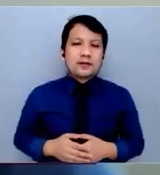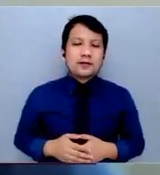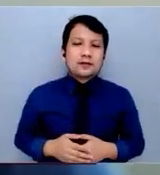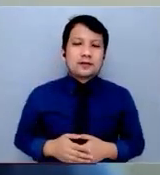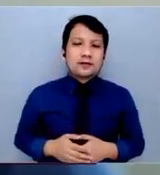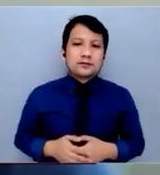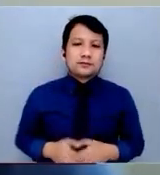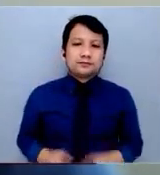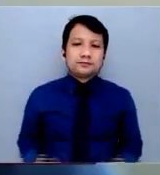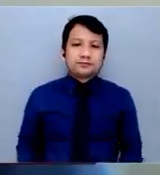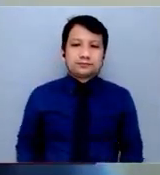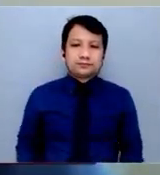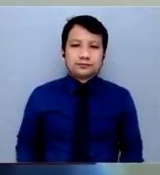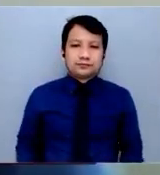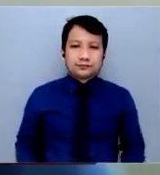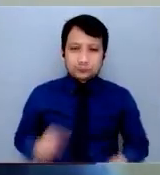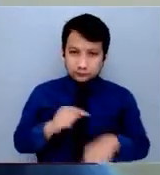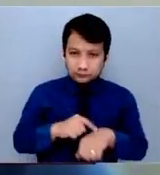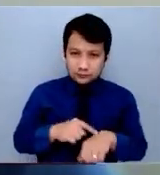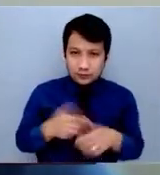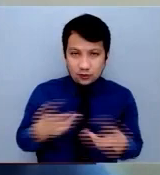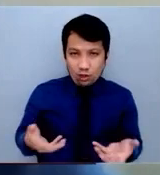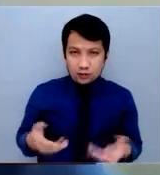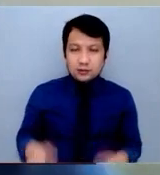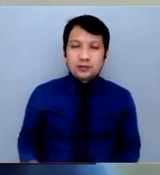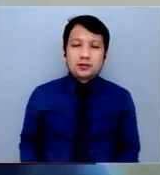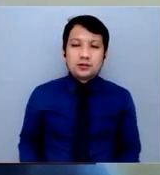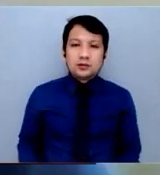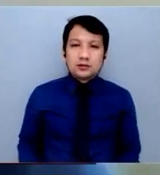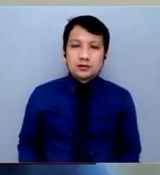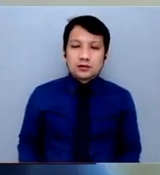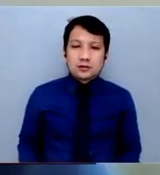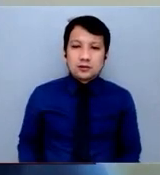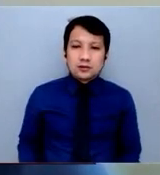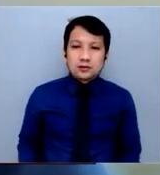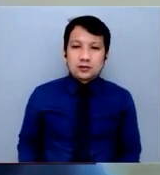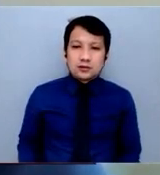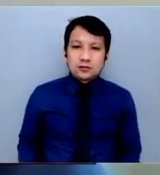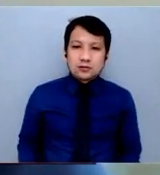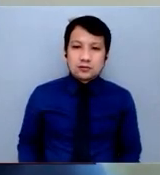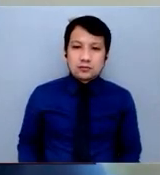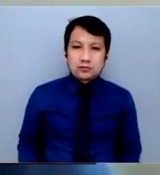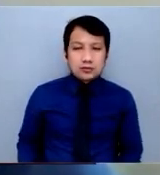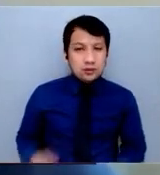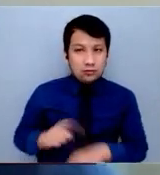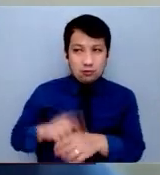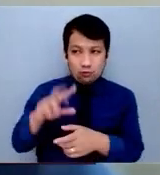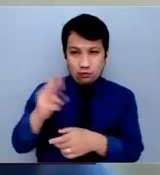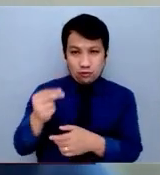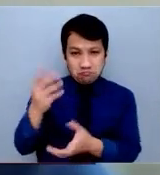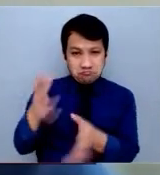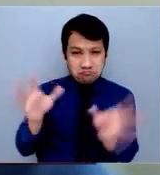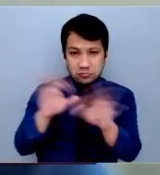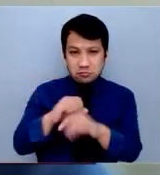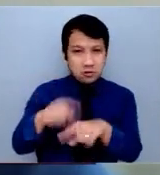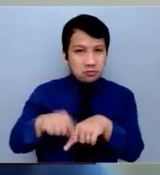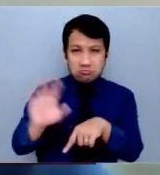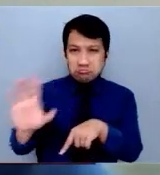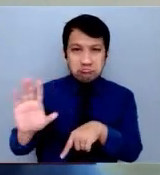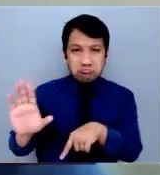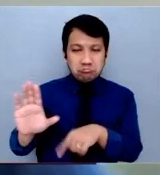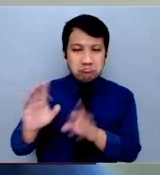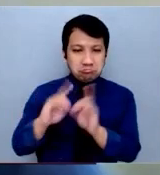an indicative timeline? There is none. This will really depend on the appreciation of the